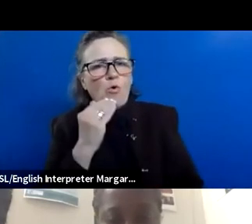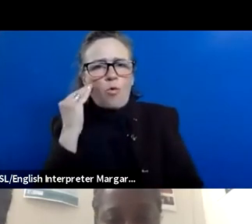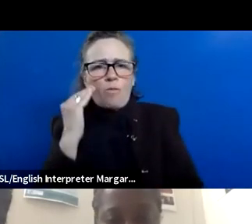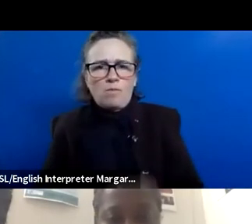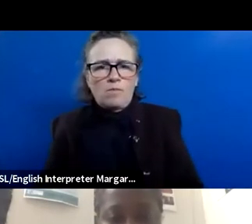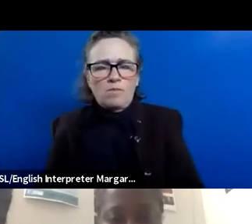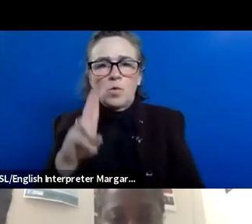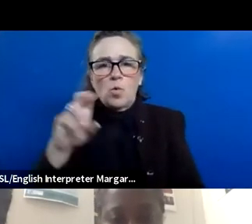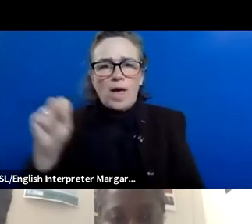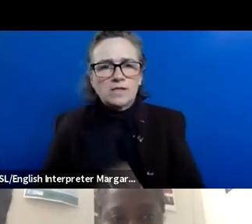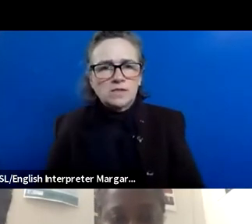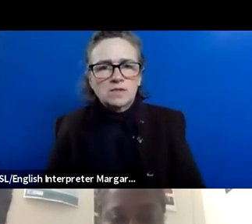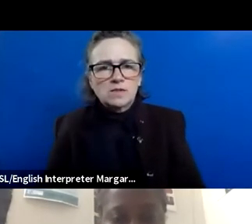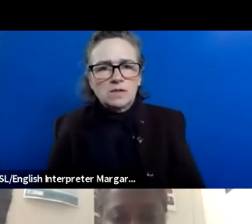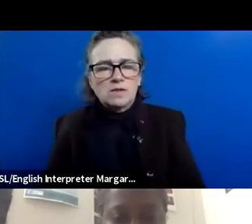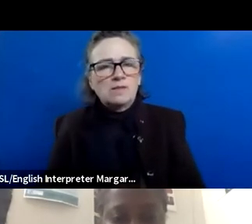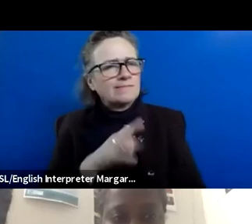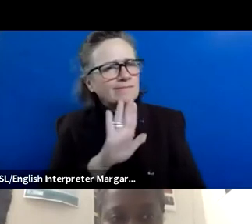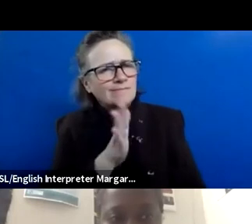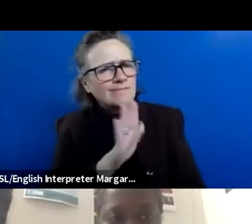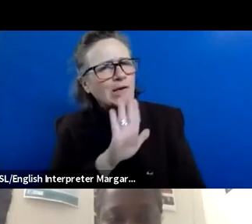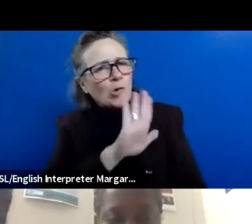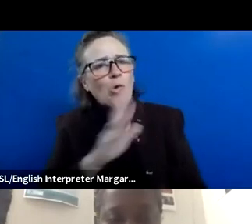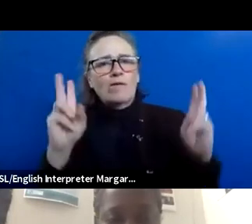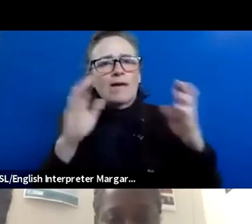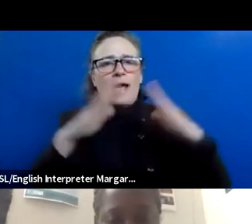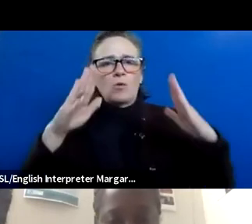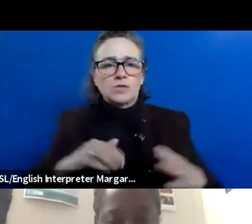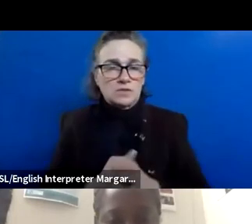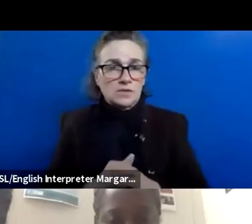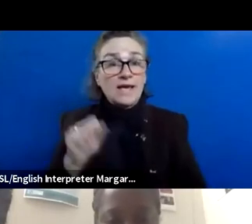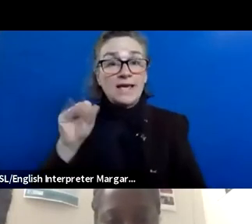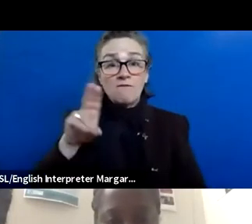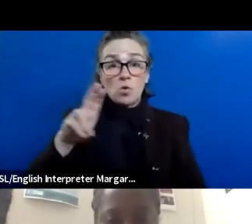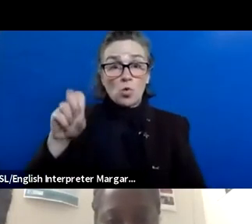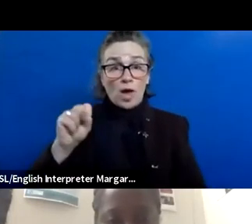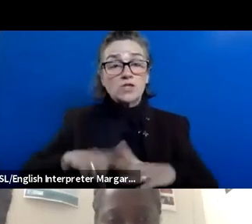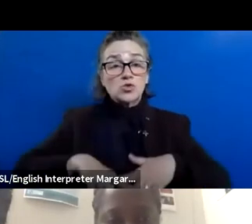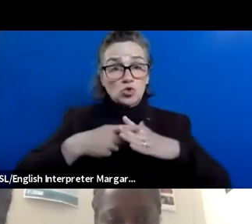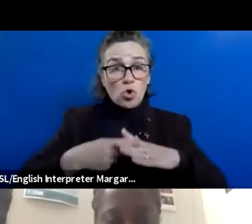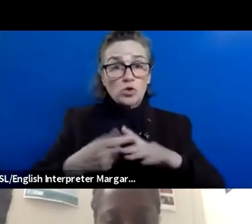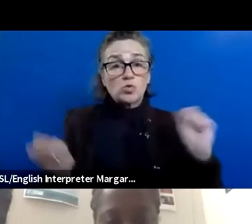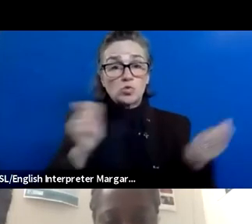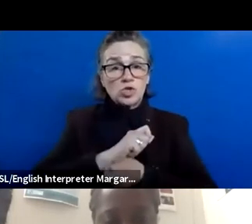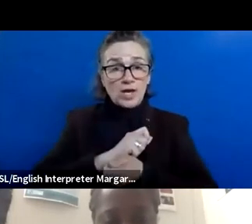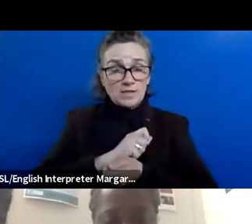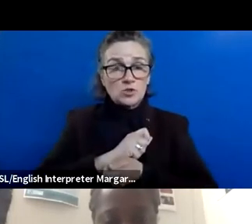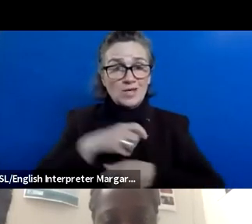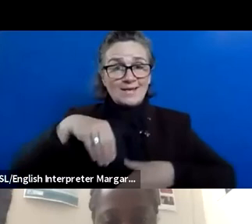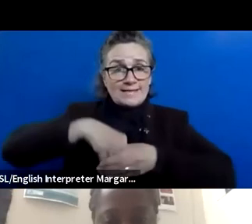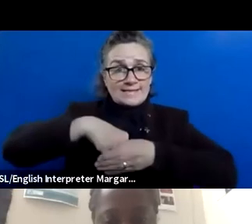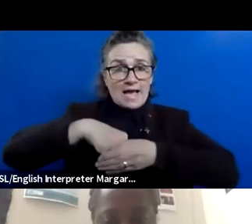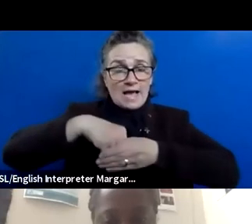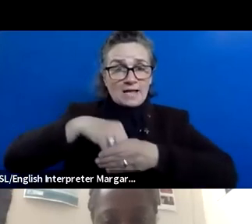democracy? Do something about it. Because if the US starts improving from within, the rest of the world is gonna